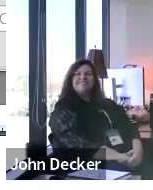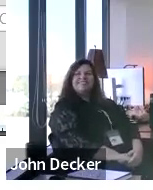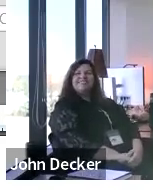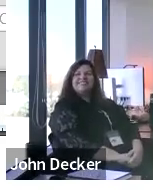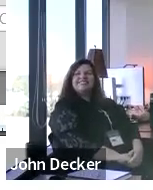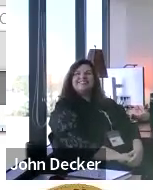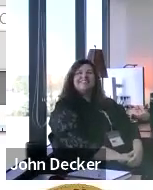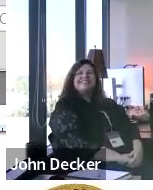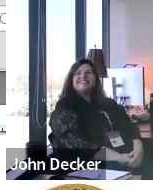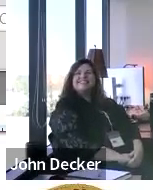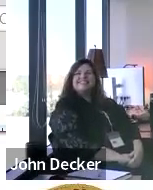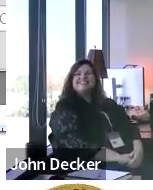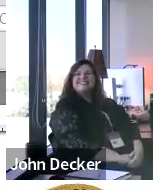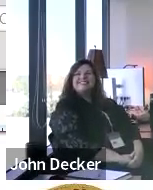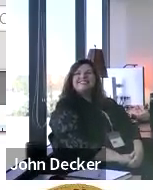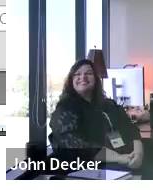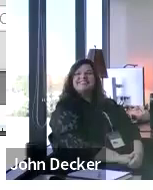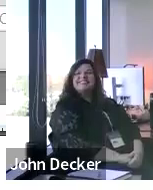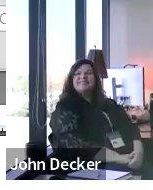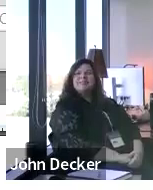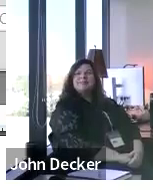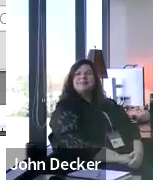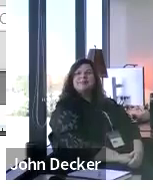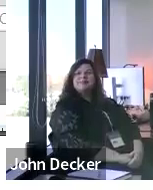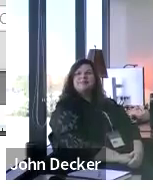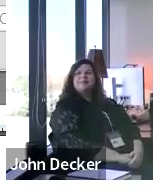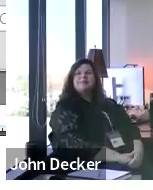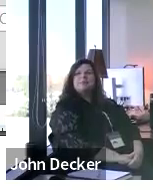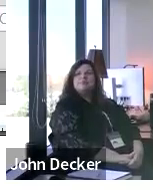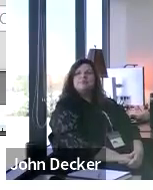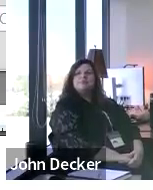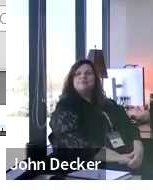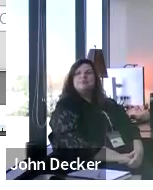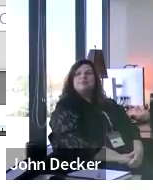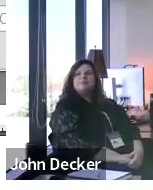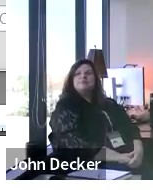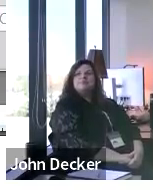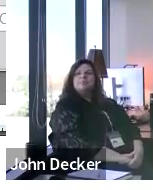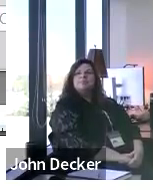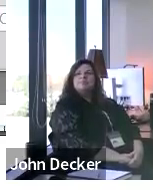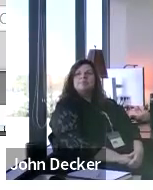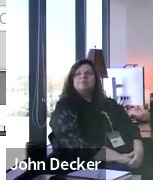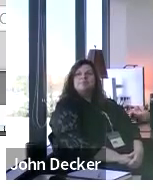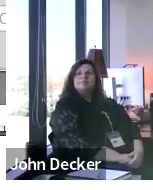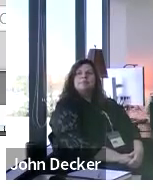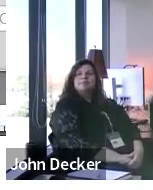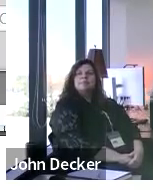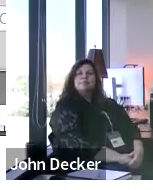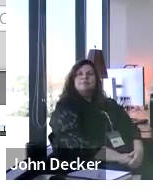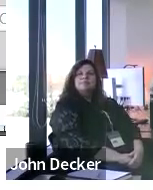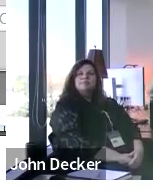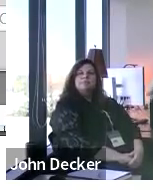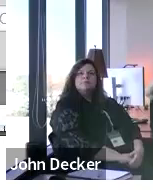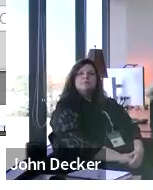first. So this is the directive that we have been, one of the directives that we have been awaiting. And this is